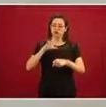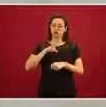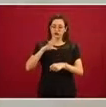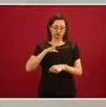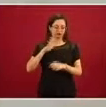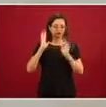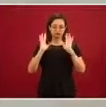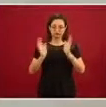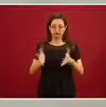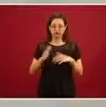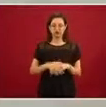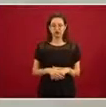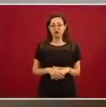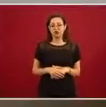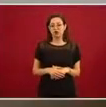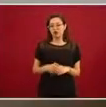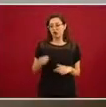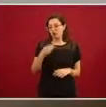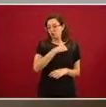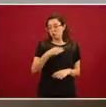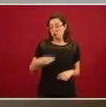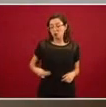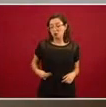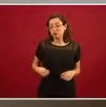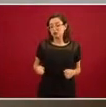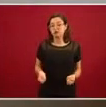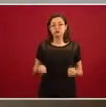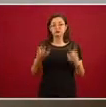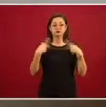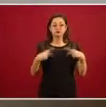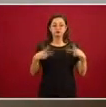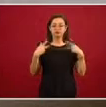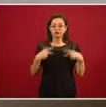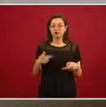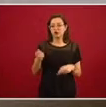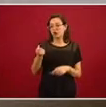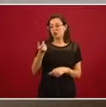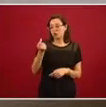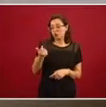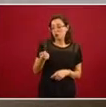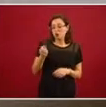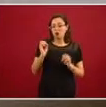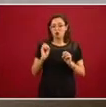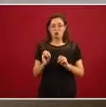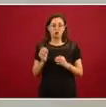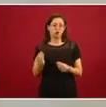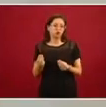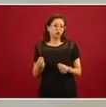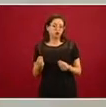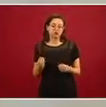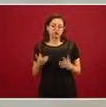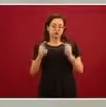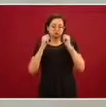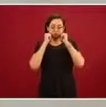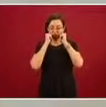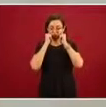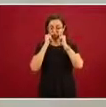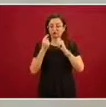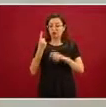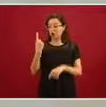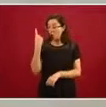this municipality appears in the map and it starts being part of the statistic. This is